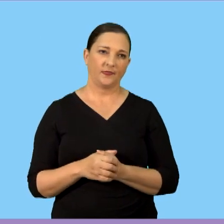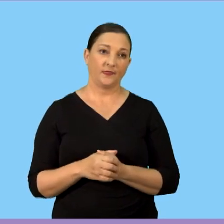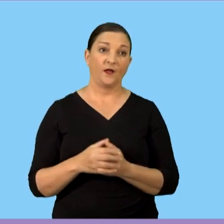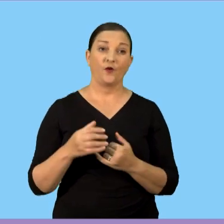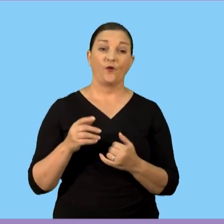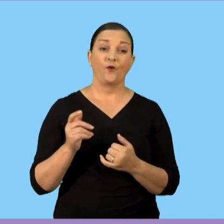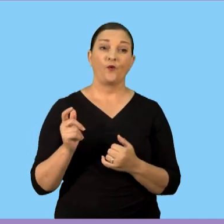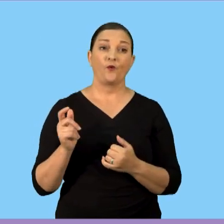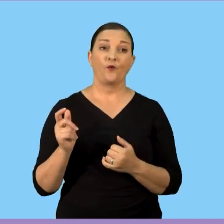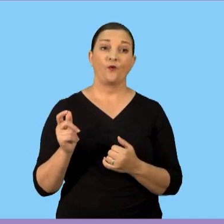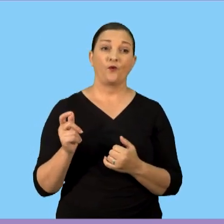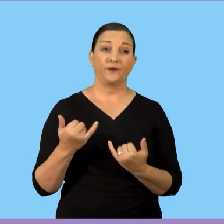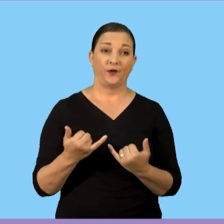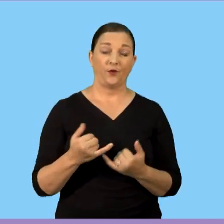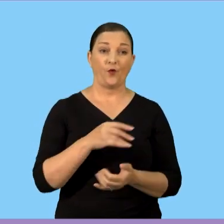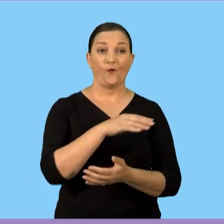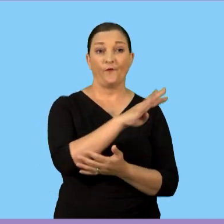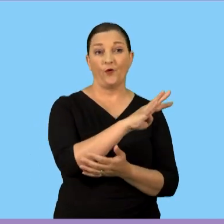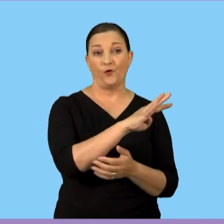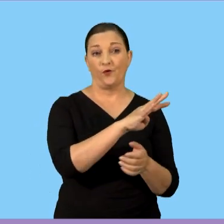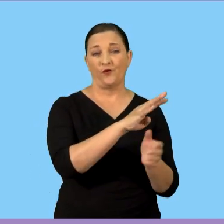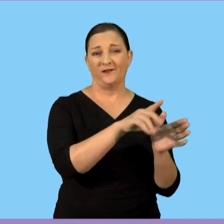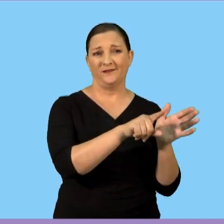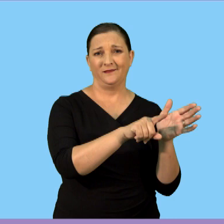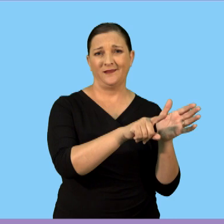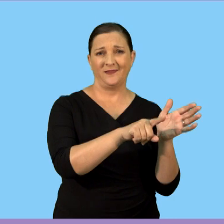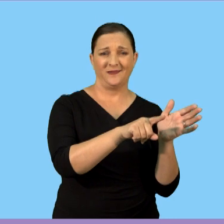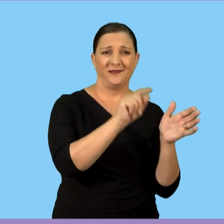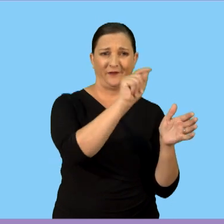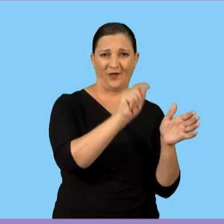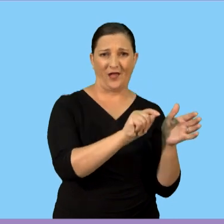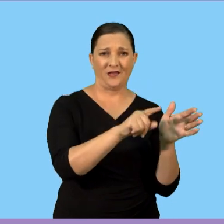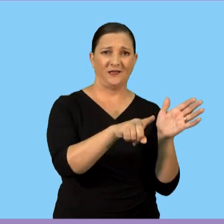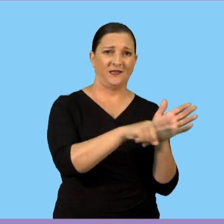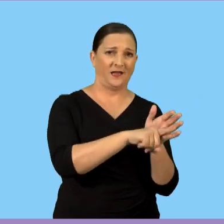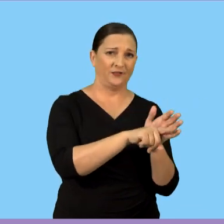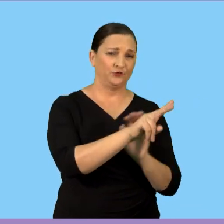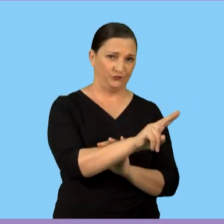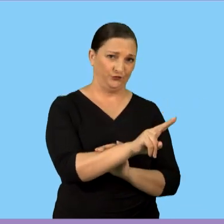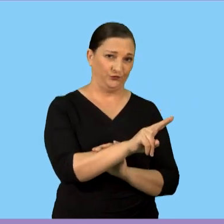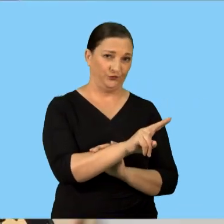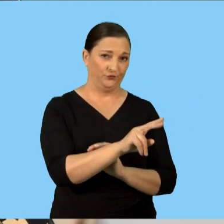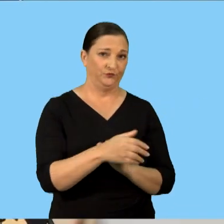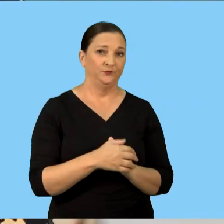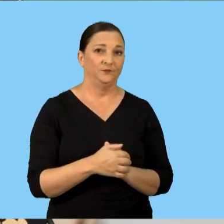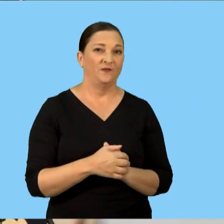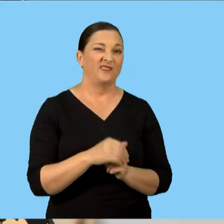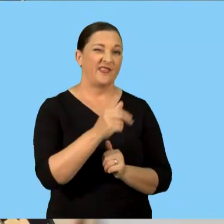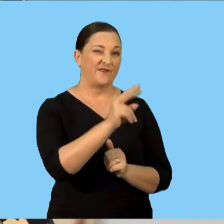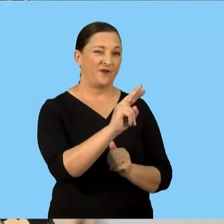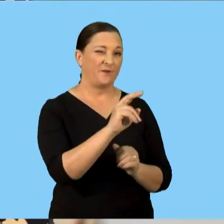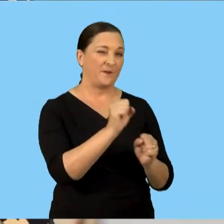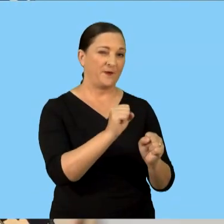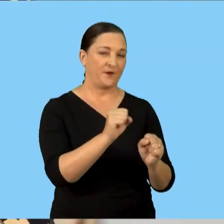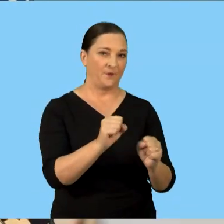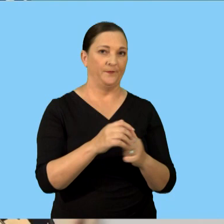is 4, a positive 4, divided by a negative 2? Because remember, we are going to divide the integers and